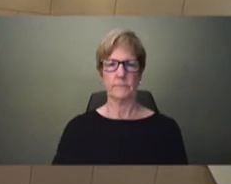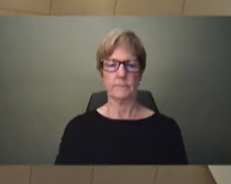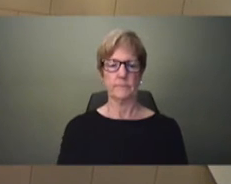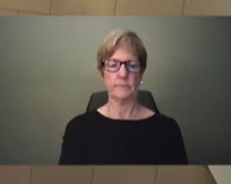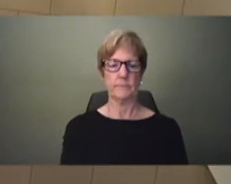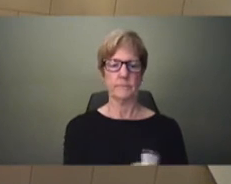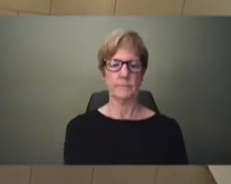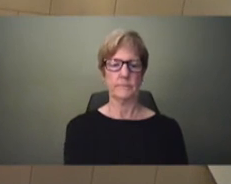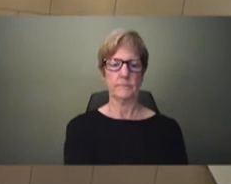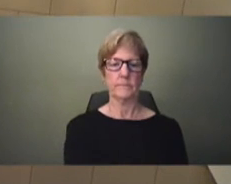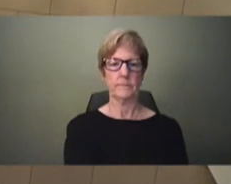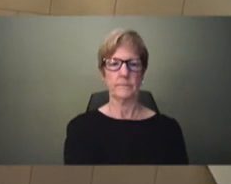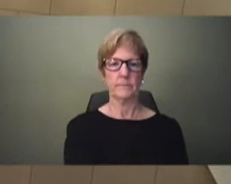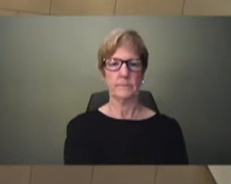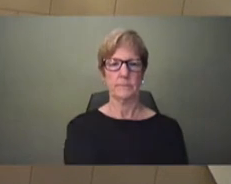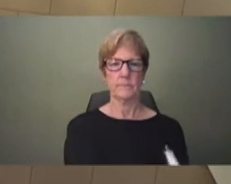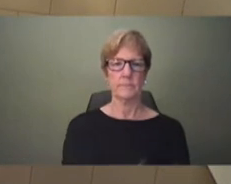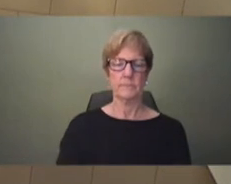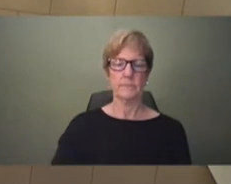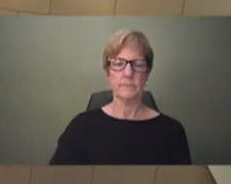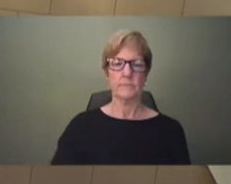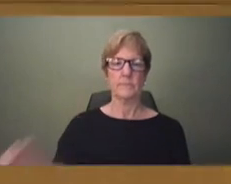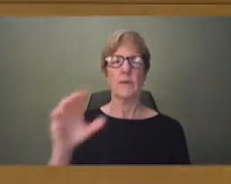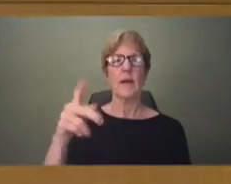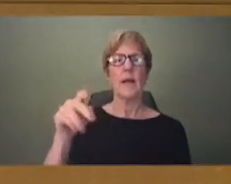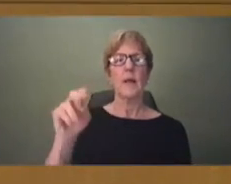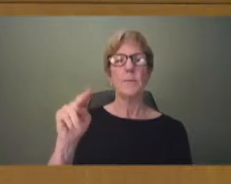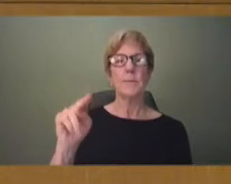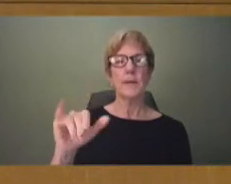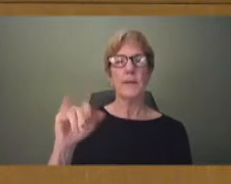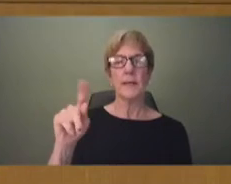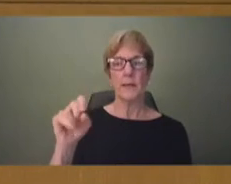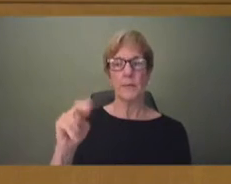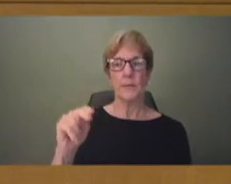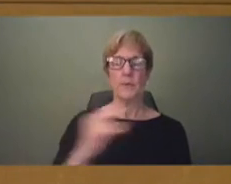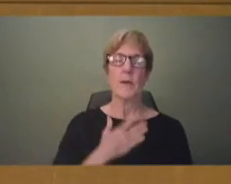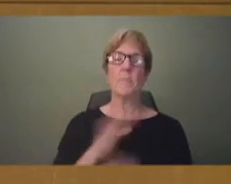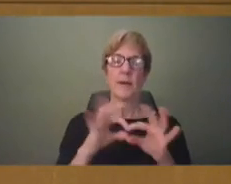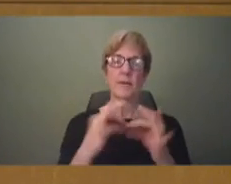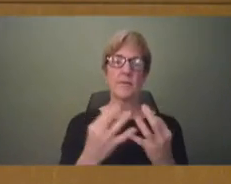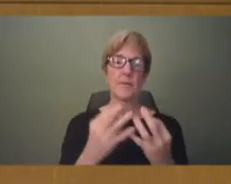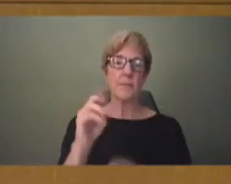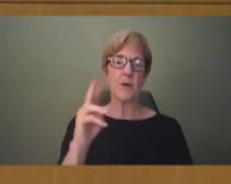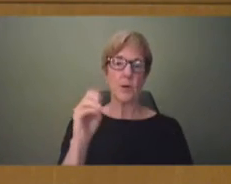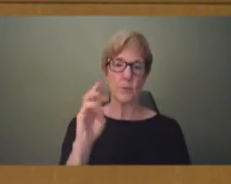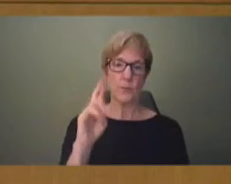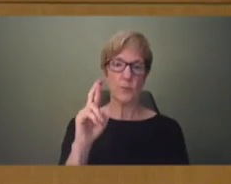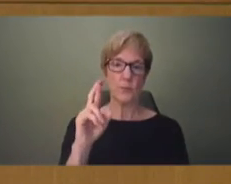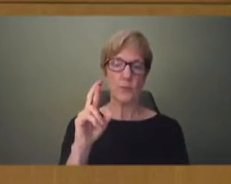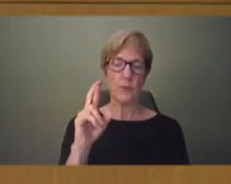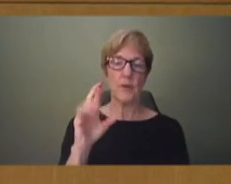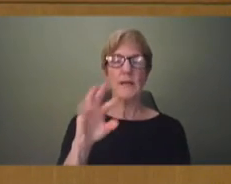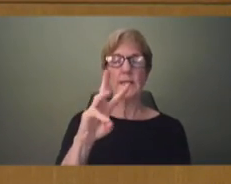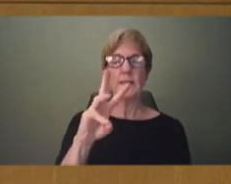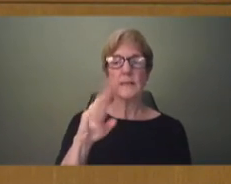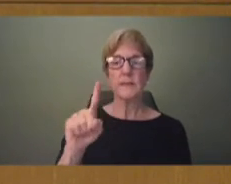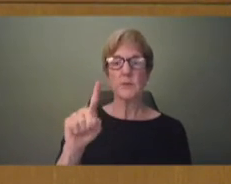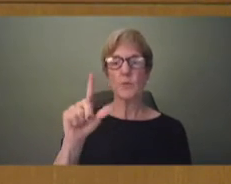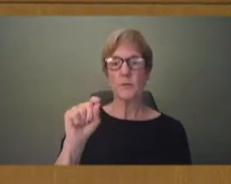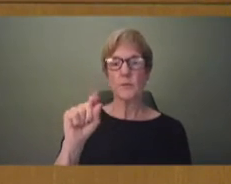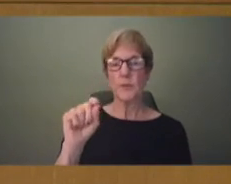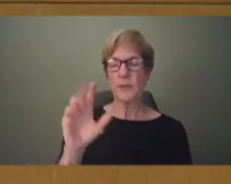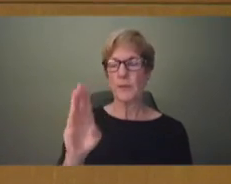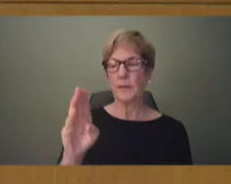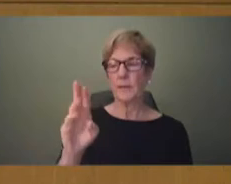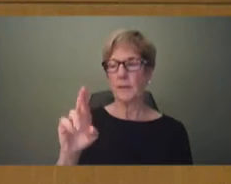hi I'm Kenny cin I am the owner of um 6120 Bridgeport which